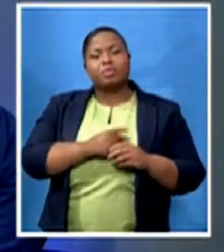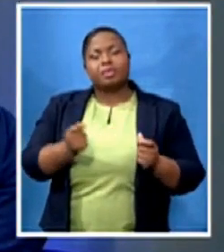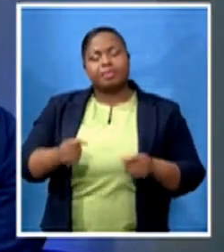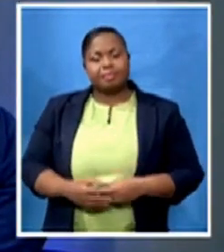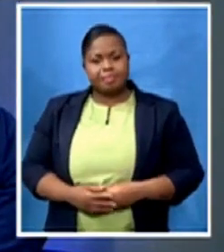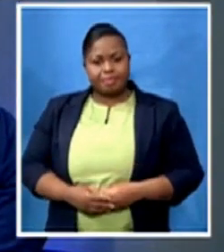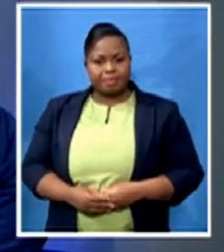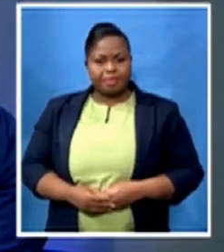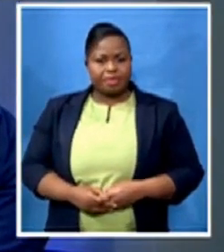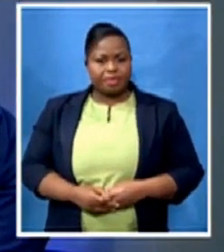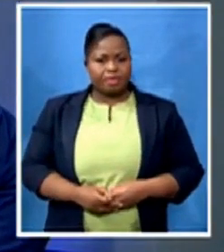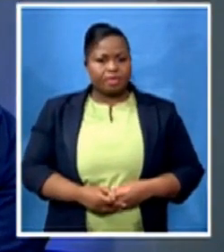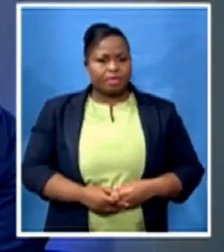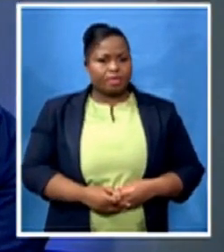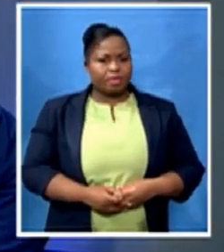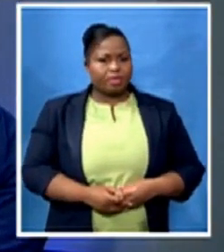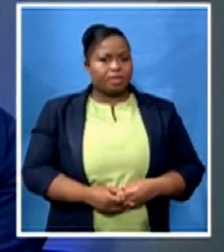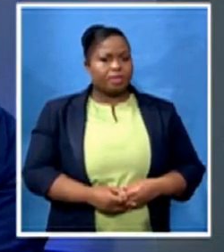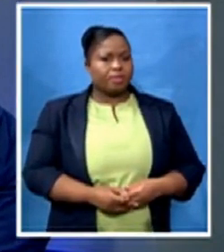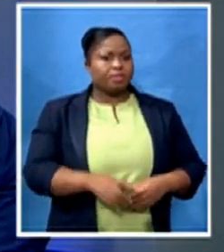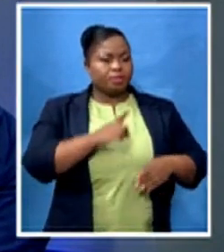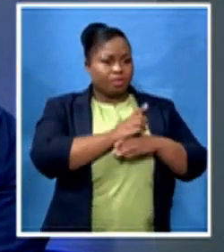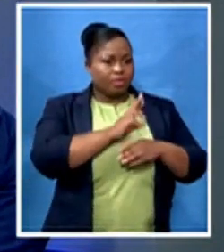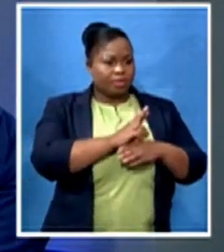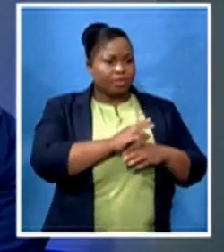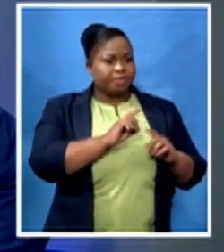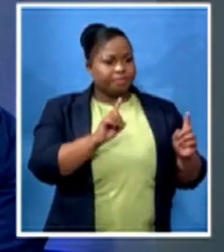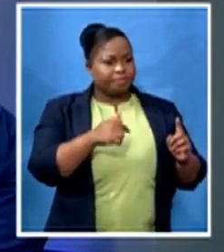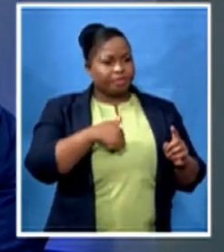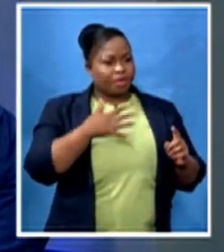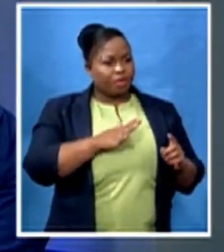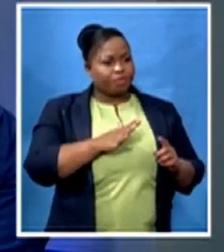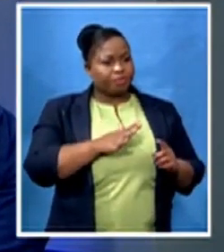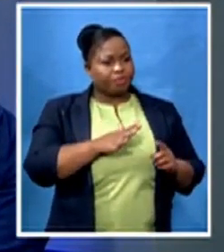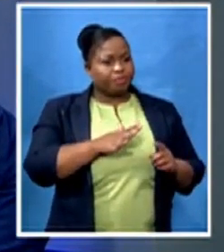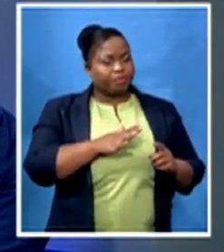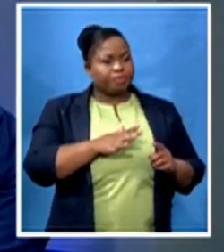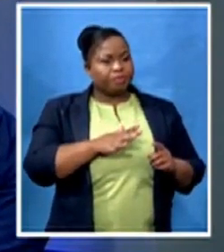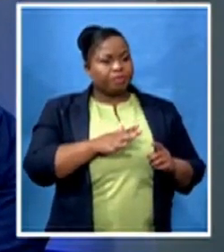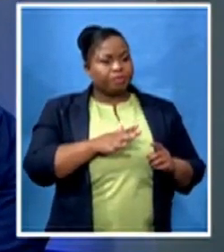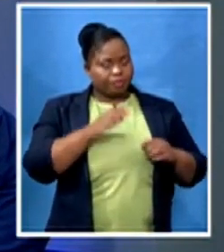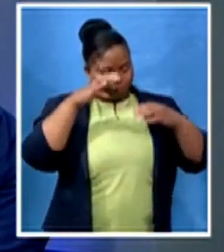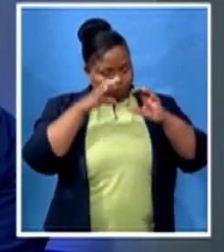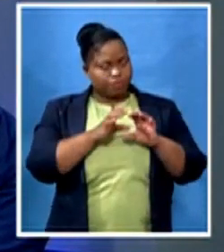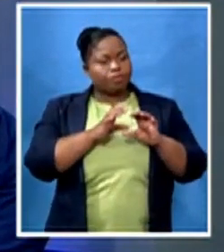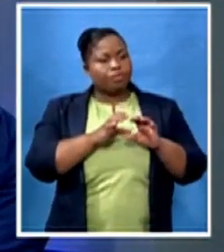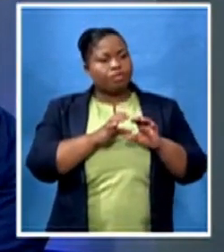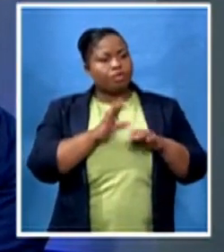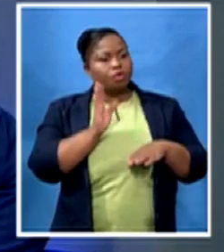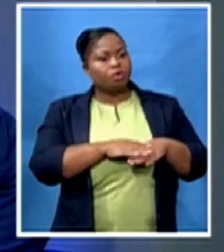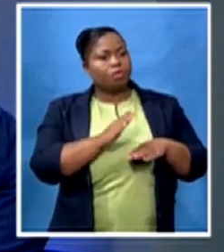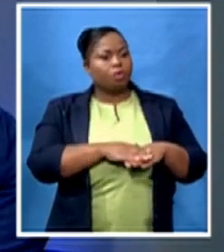Doctor, we're fast running out of time, but I want to throw the spotlight on providing quality sexual